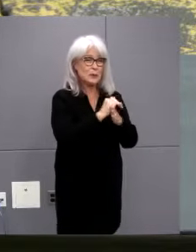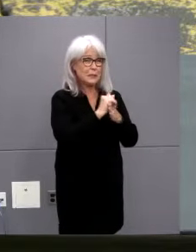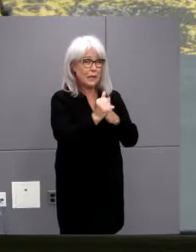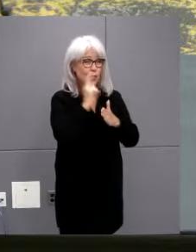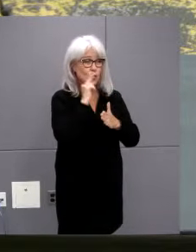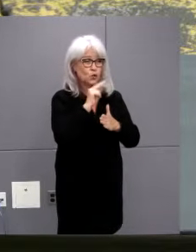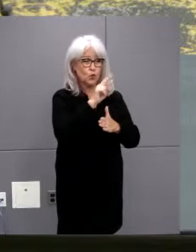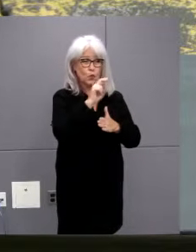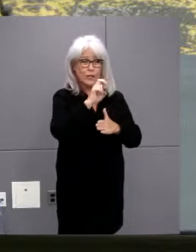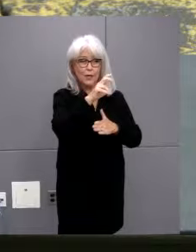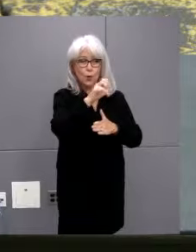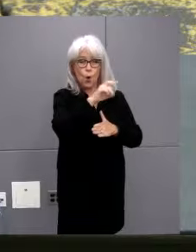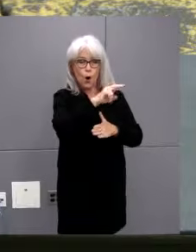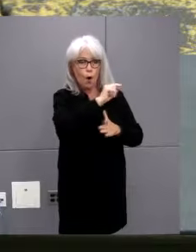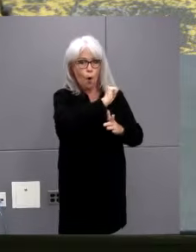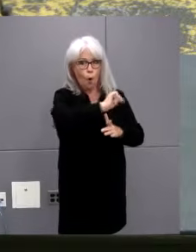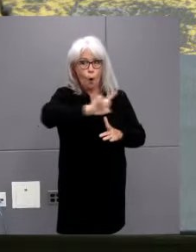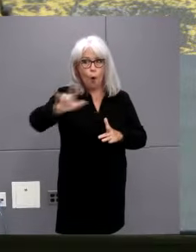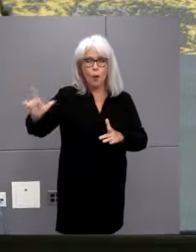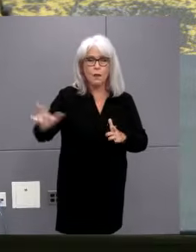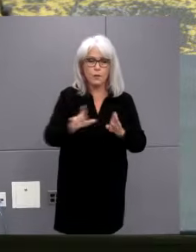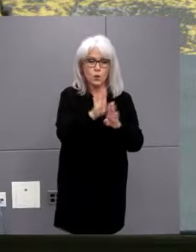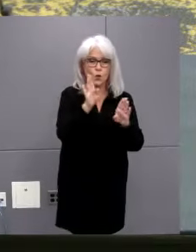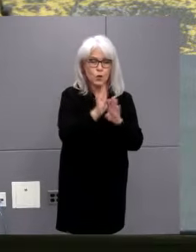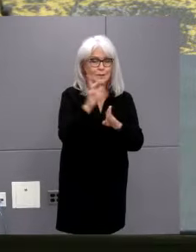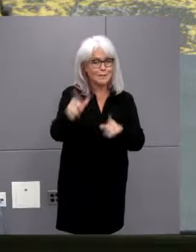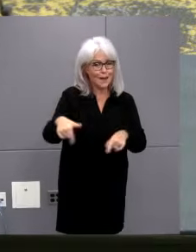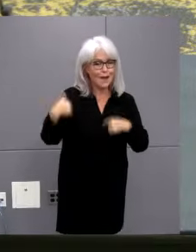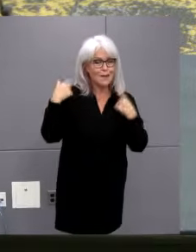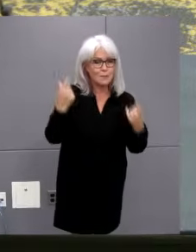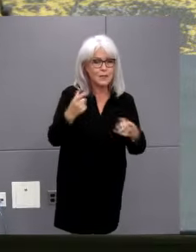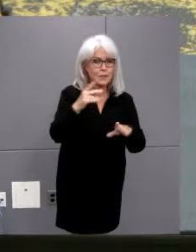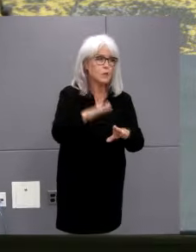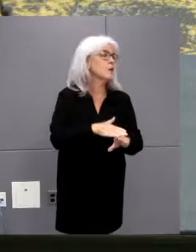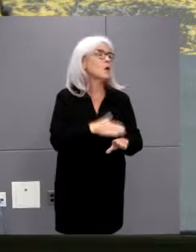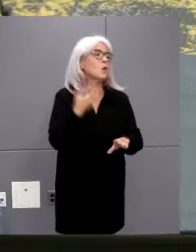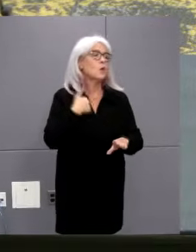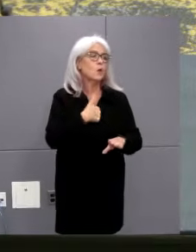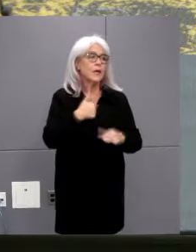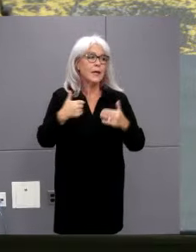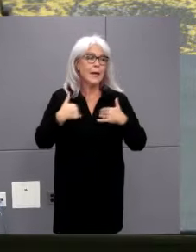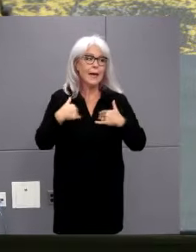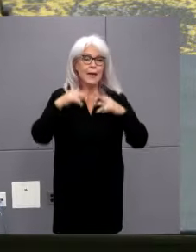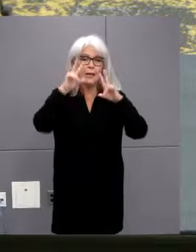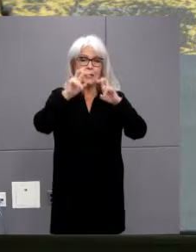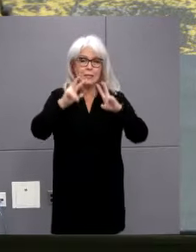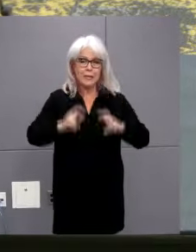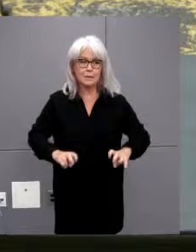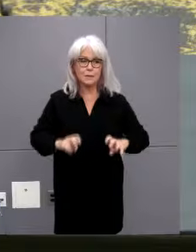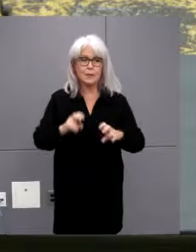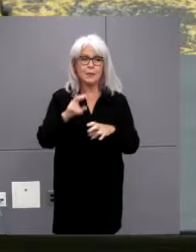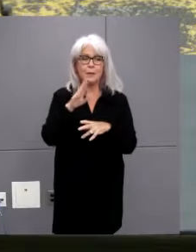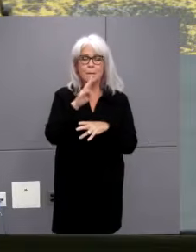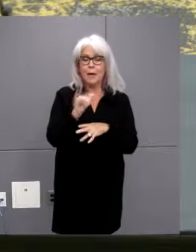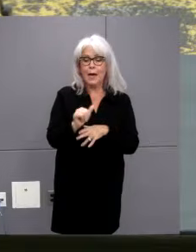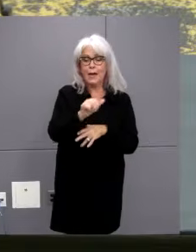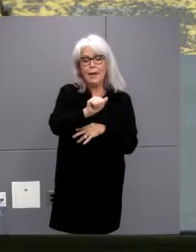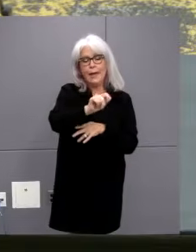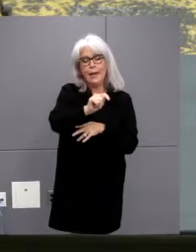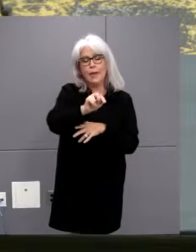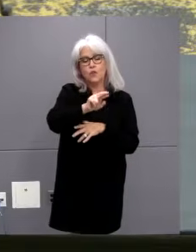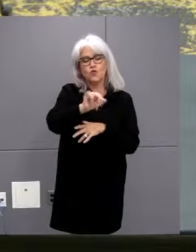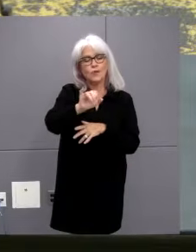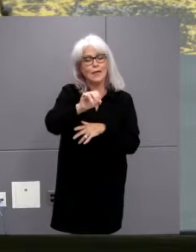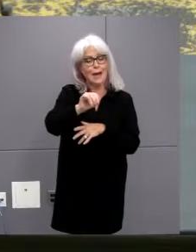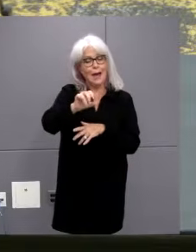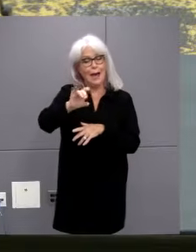from that. It's been slow, but we had an assessment done by Atriod, and this was a security